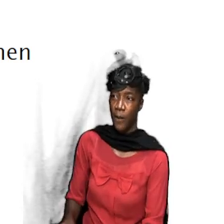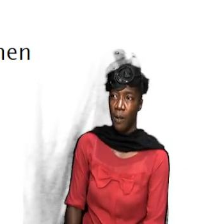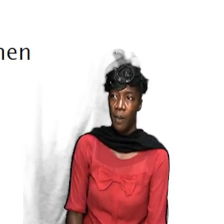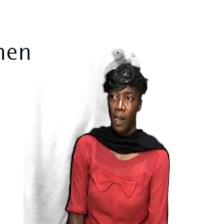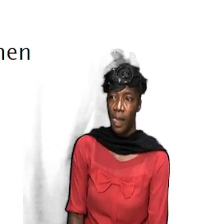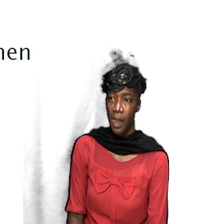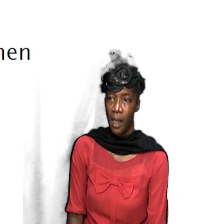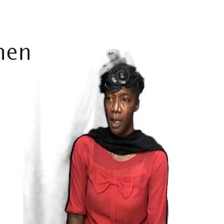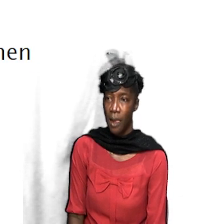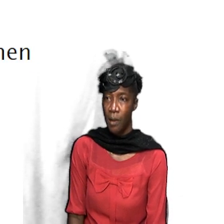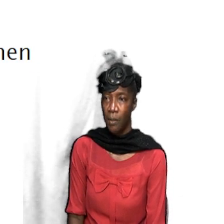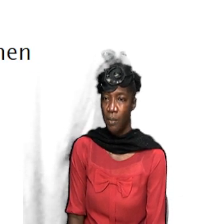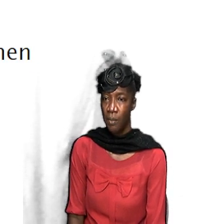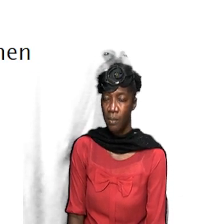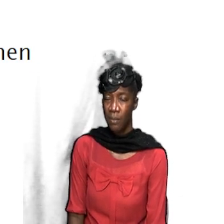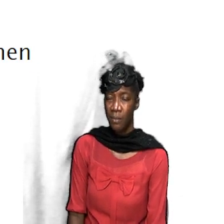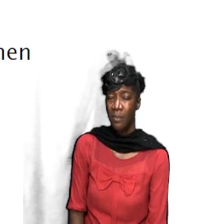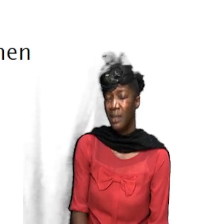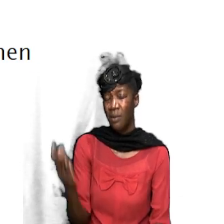There were nights when I